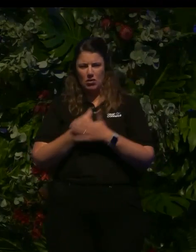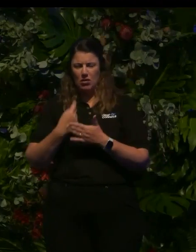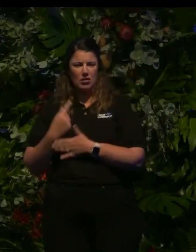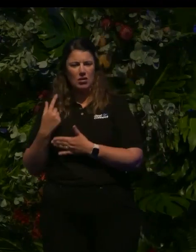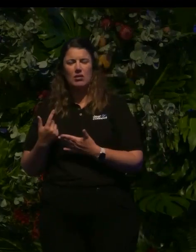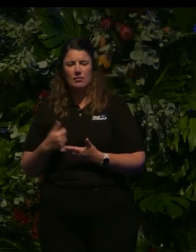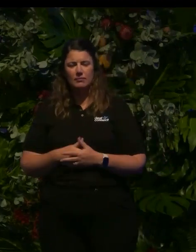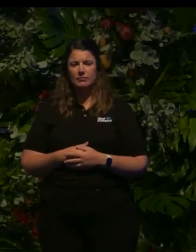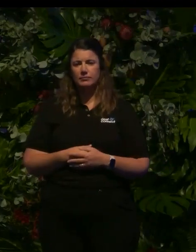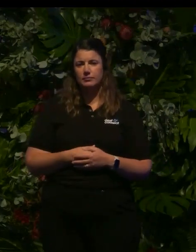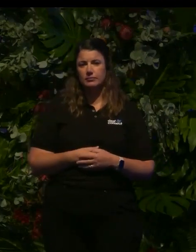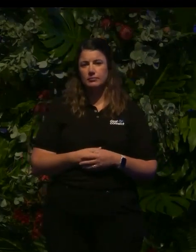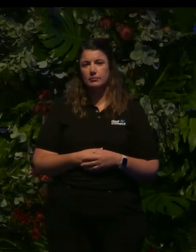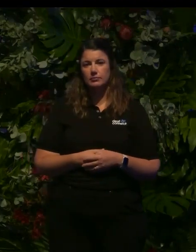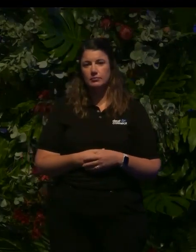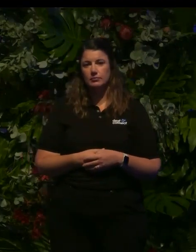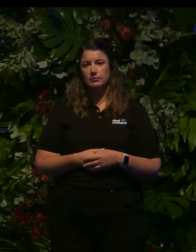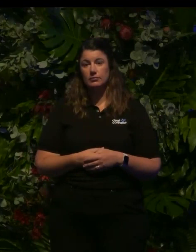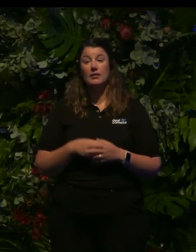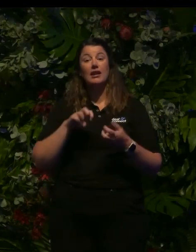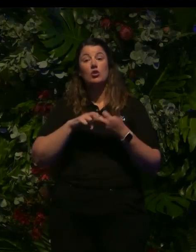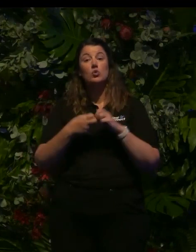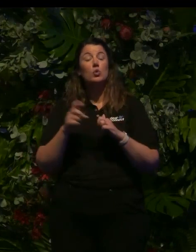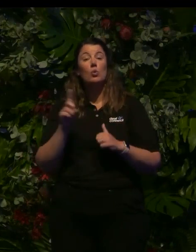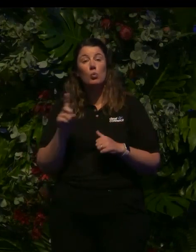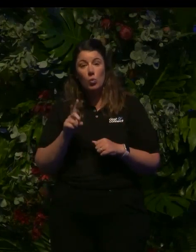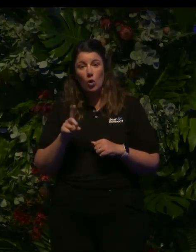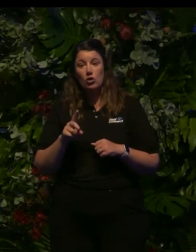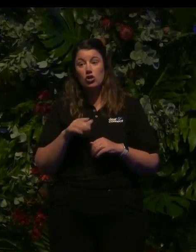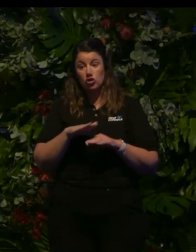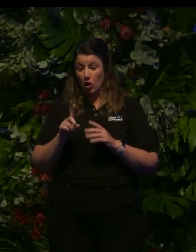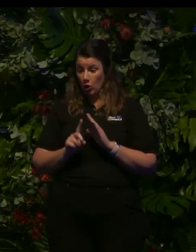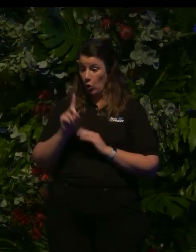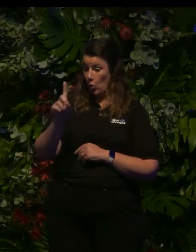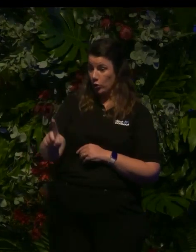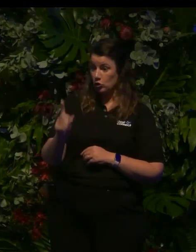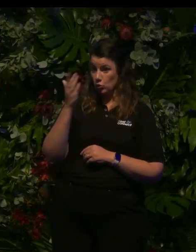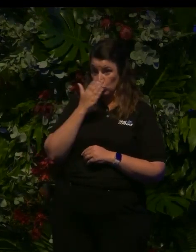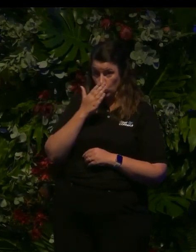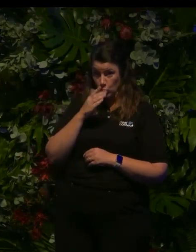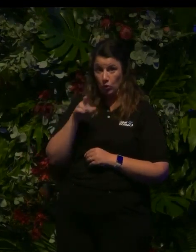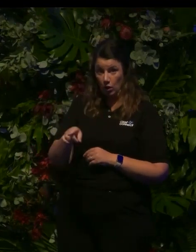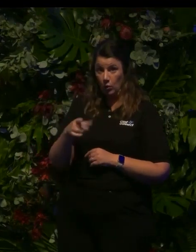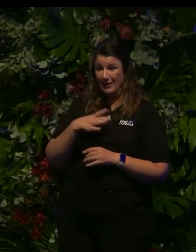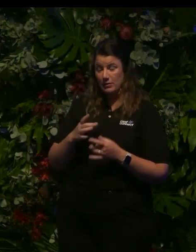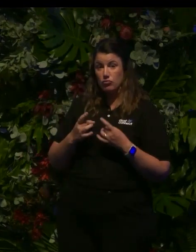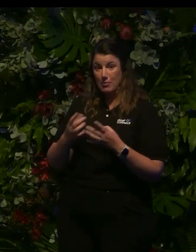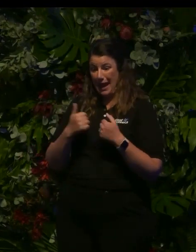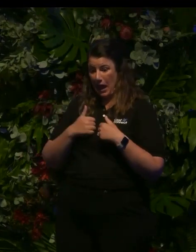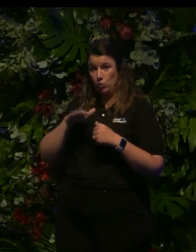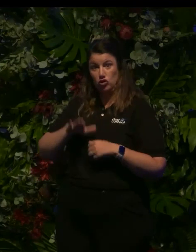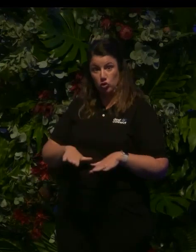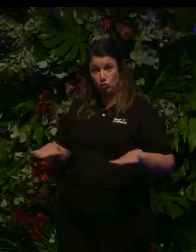But the issue related to that is that our child also go into the school. And we also need to like prepare our